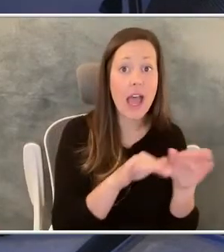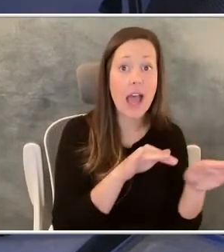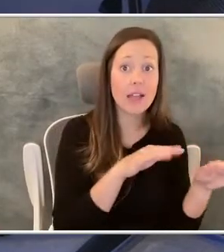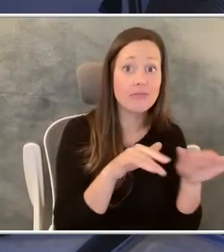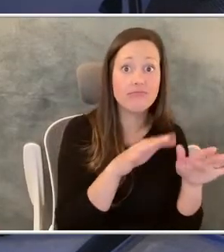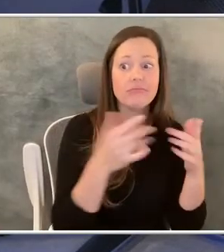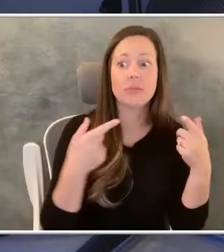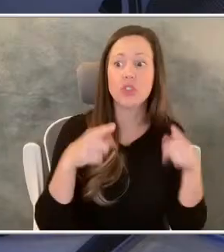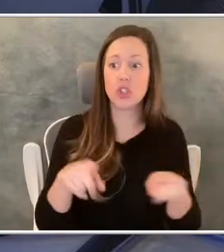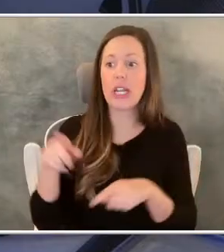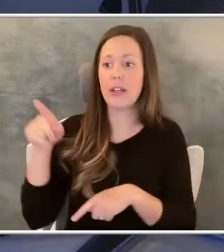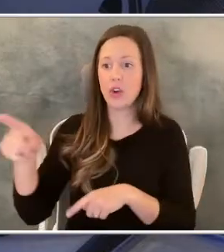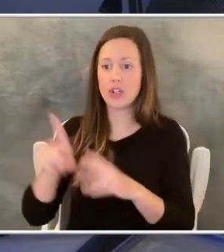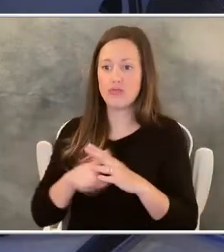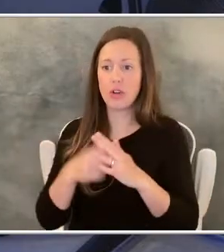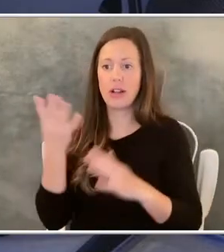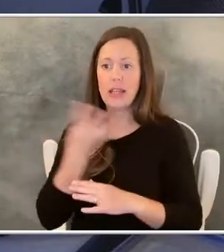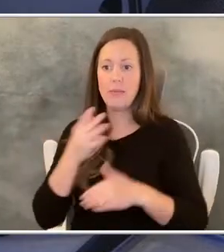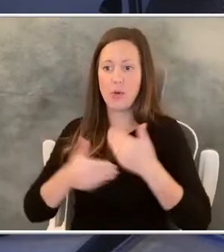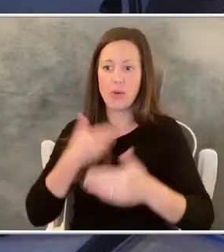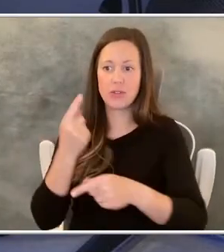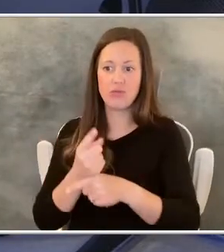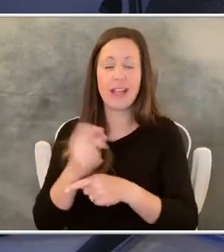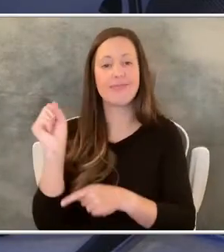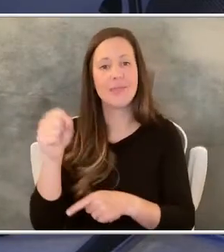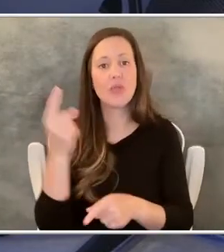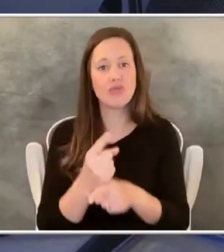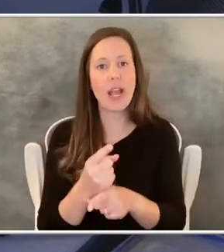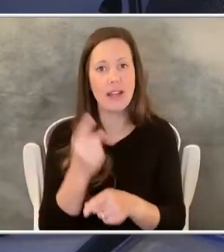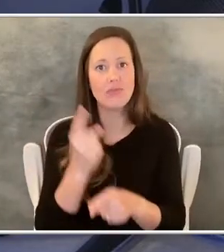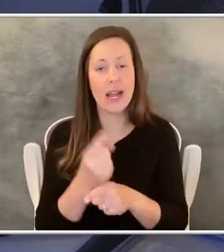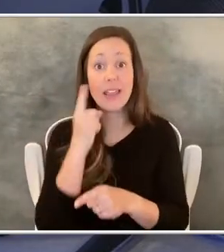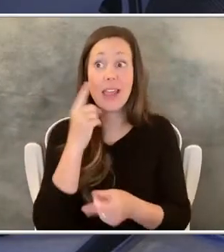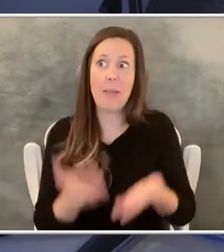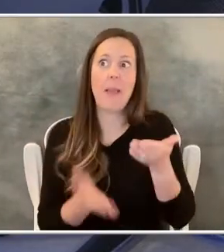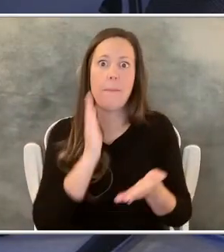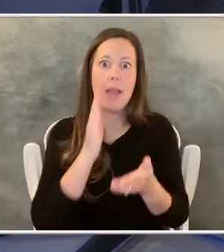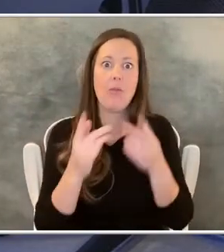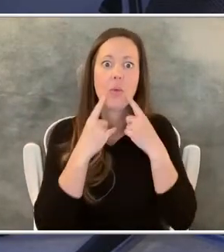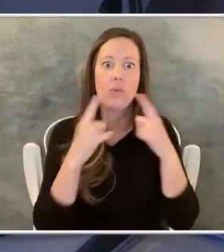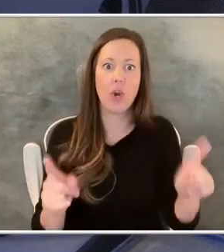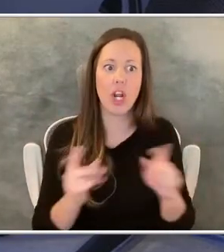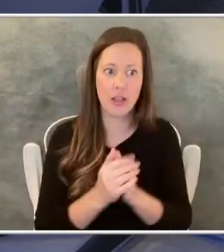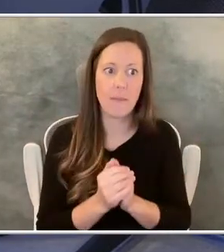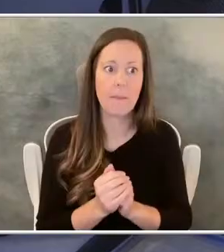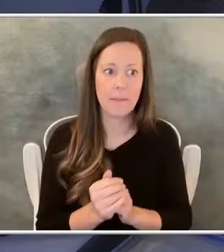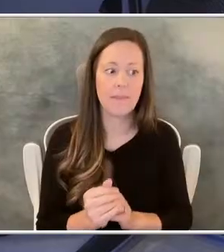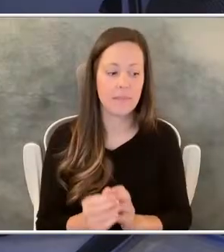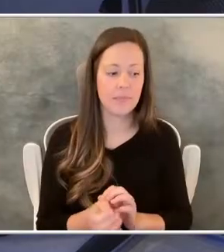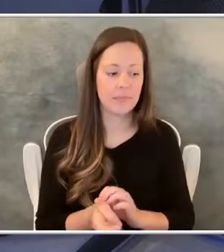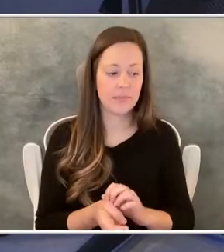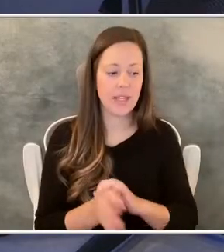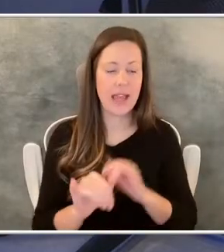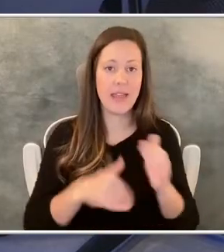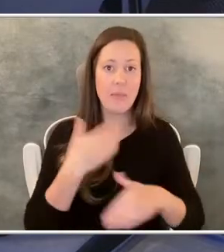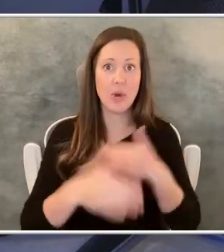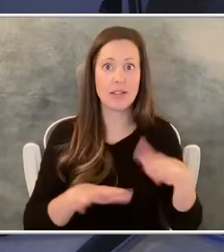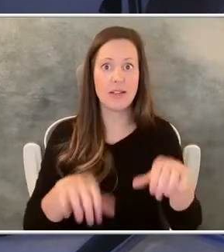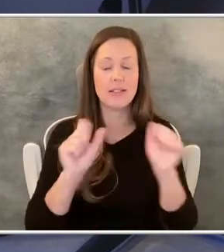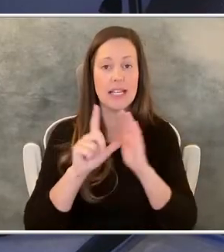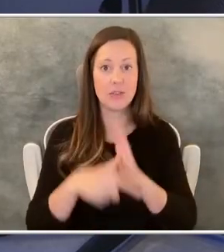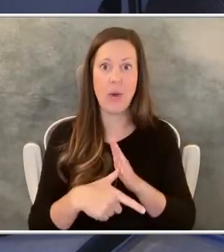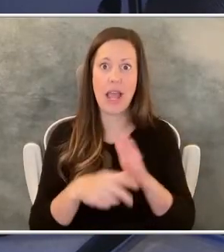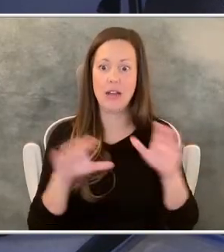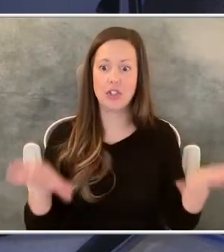may work, right? Yep. Maybe this may not be a road you have to go down, but because this is a process that takes a while, you're doing do it immediately.